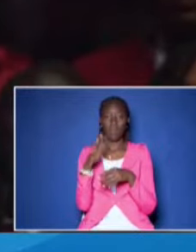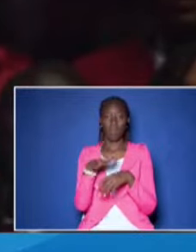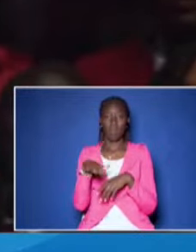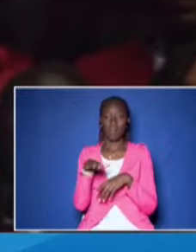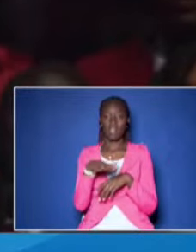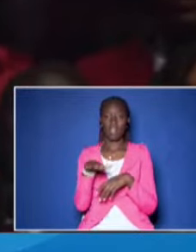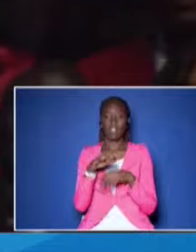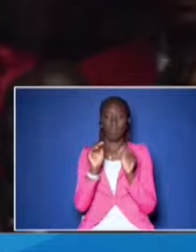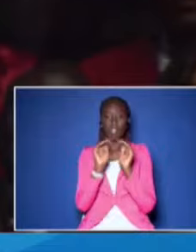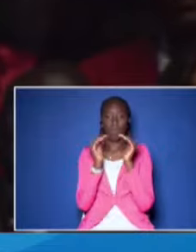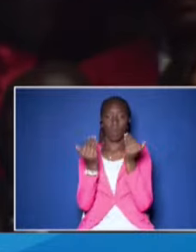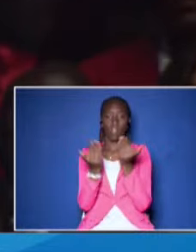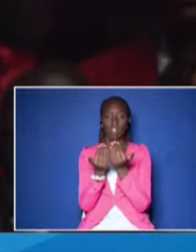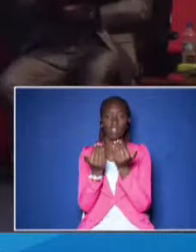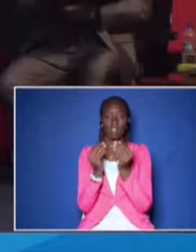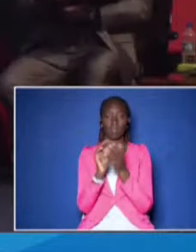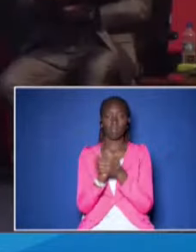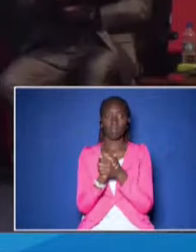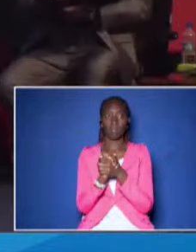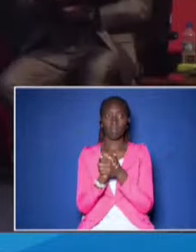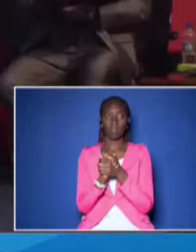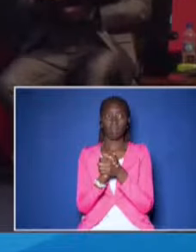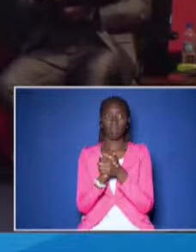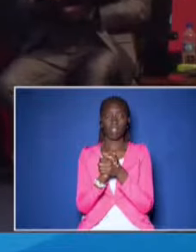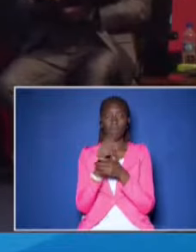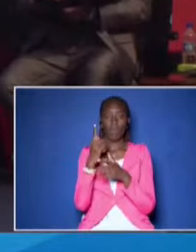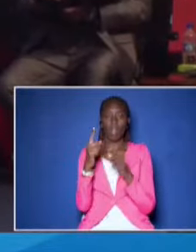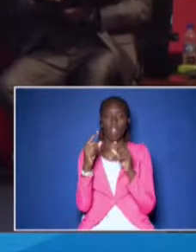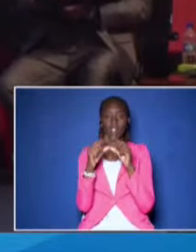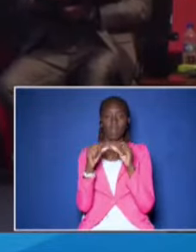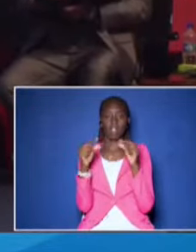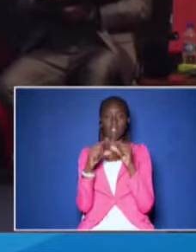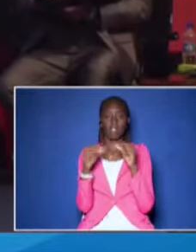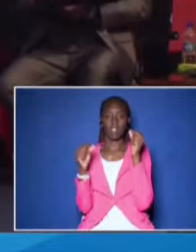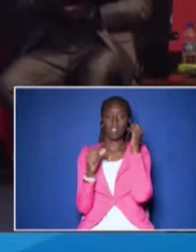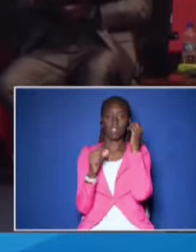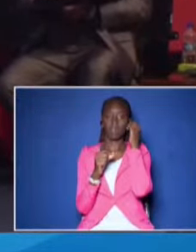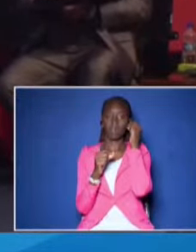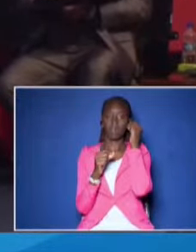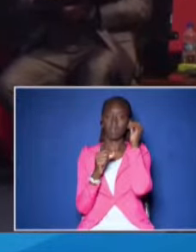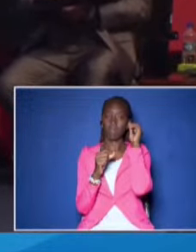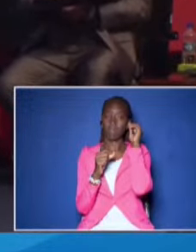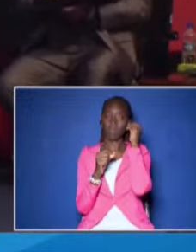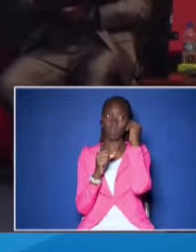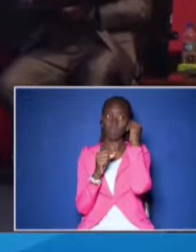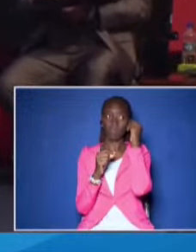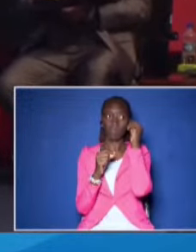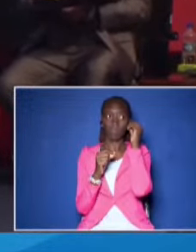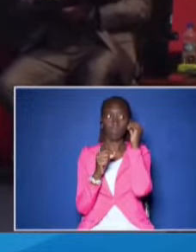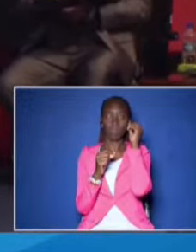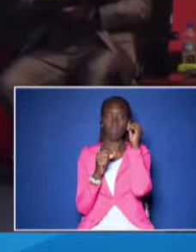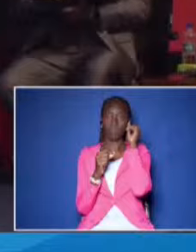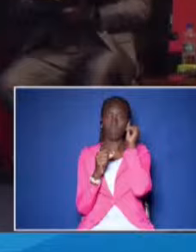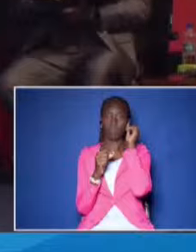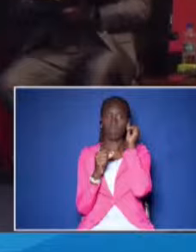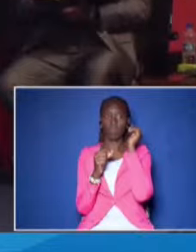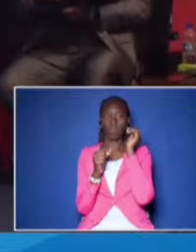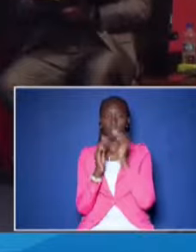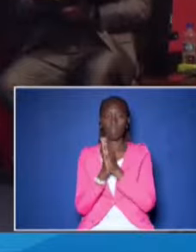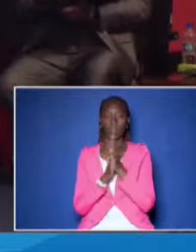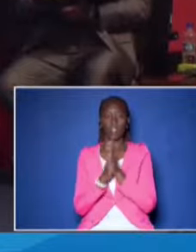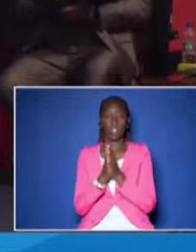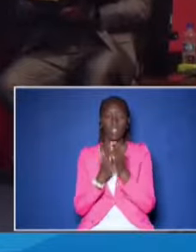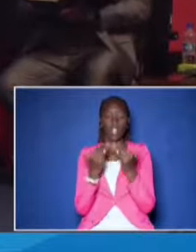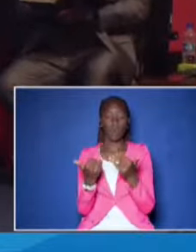continents and it's one message the mind of God